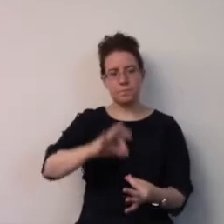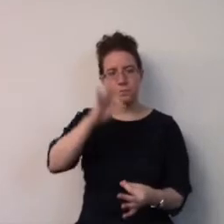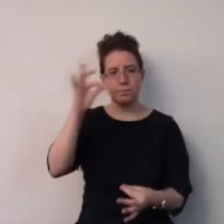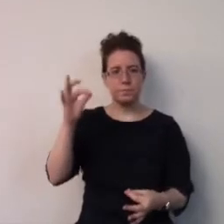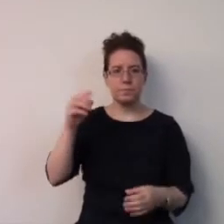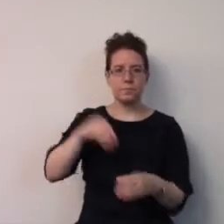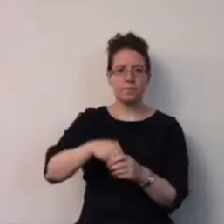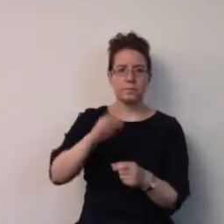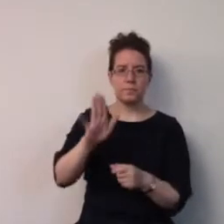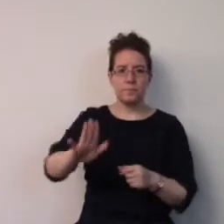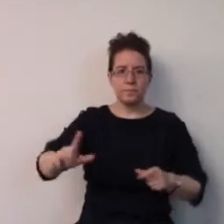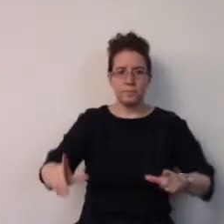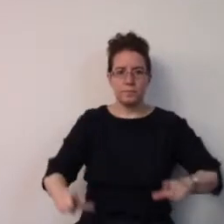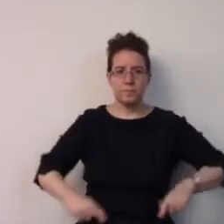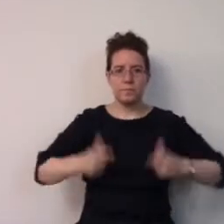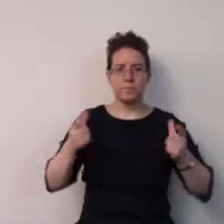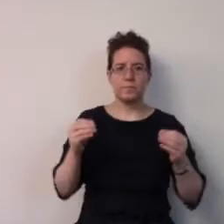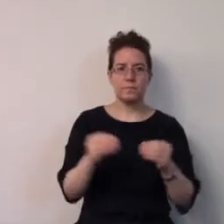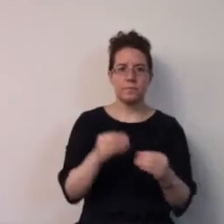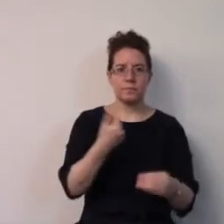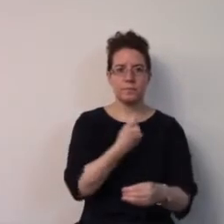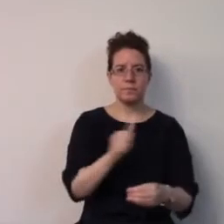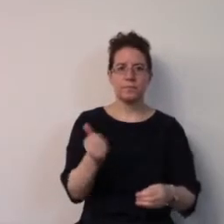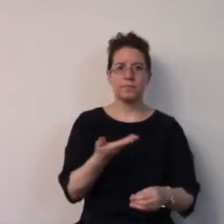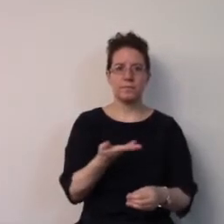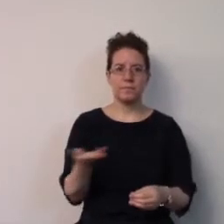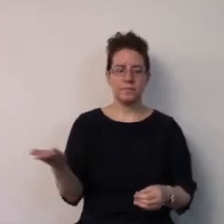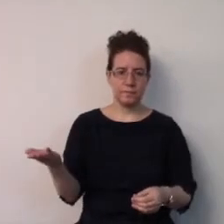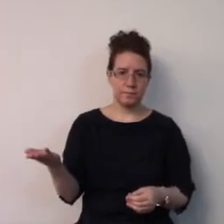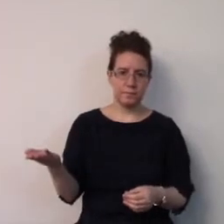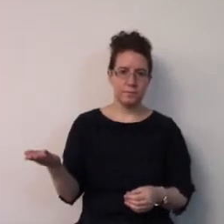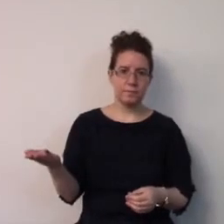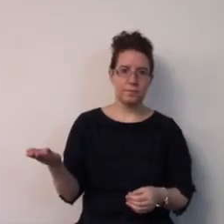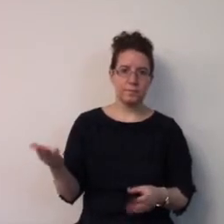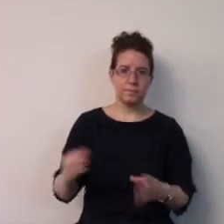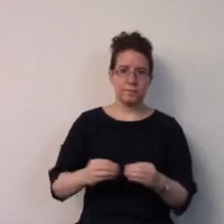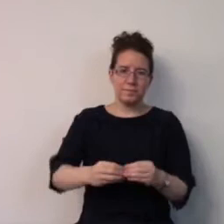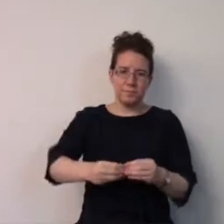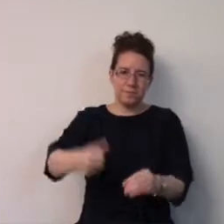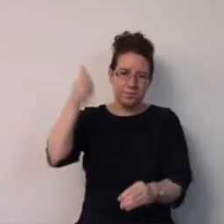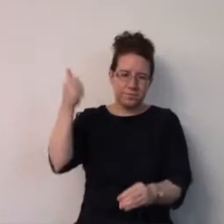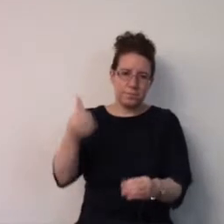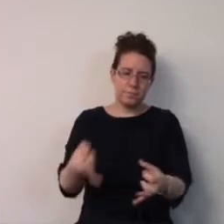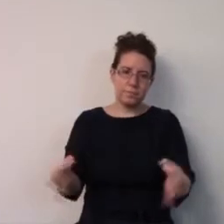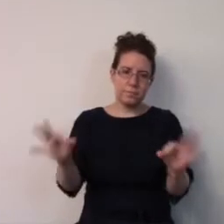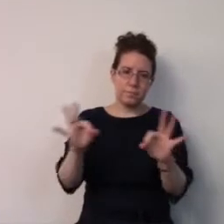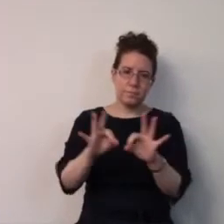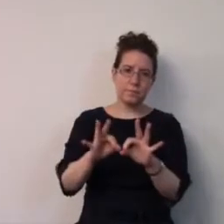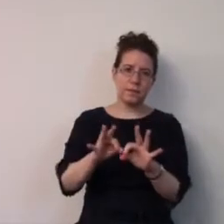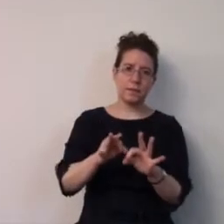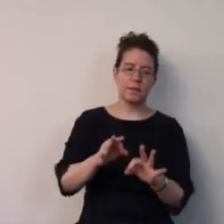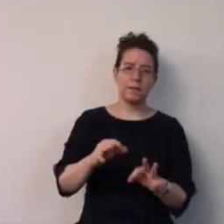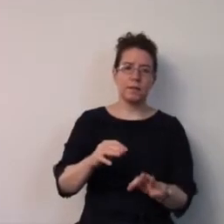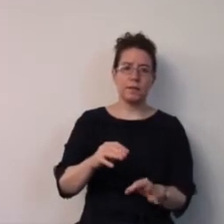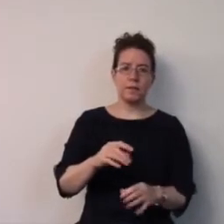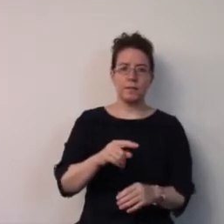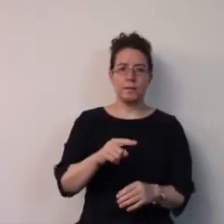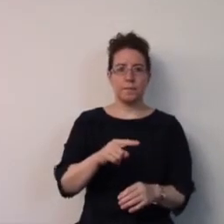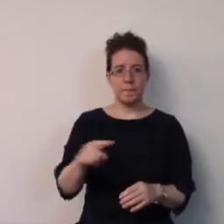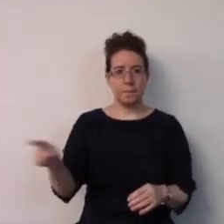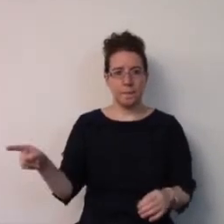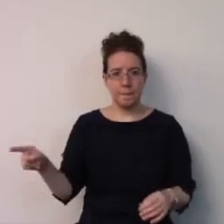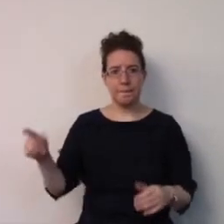thing for you is not bread and water and toilet paper or whatever they deem essential.